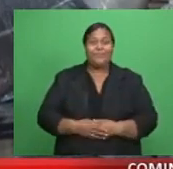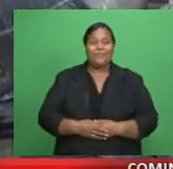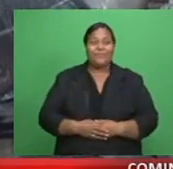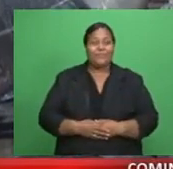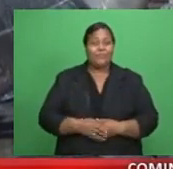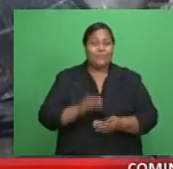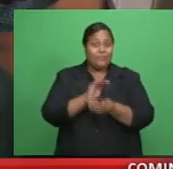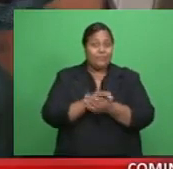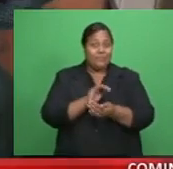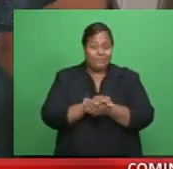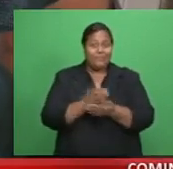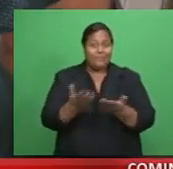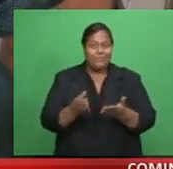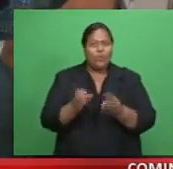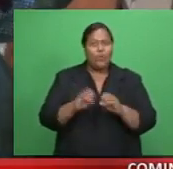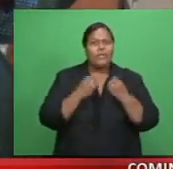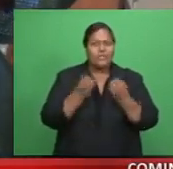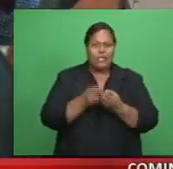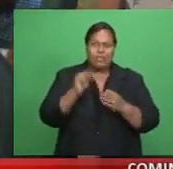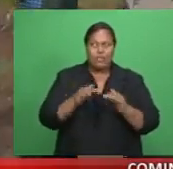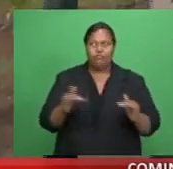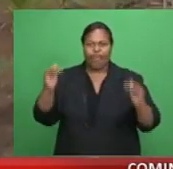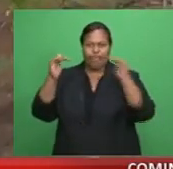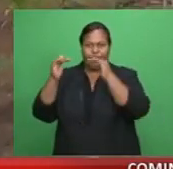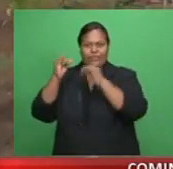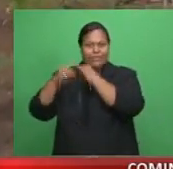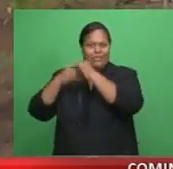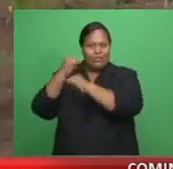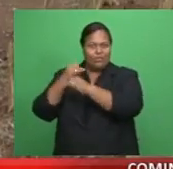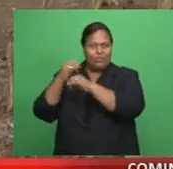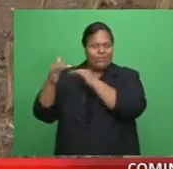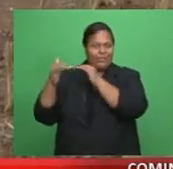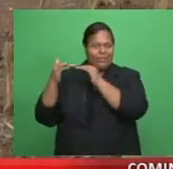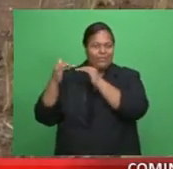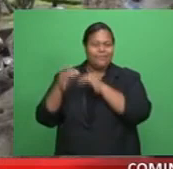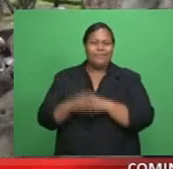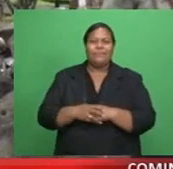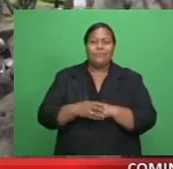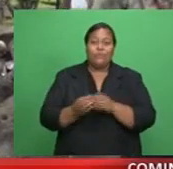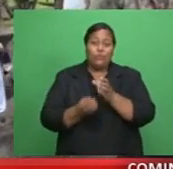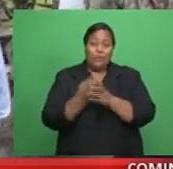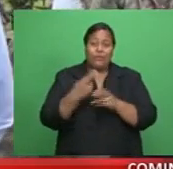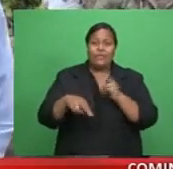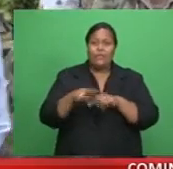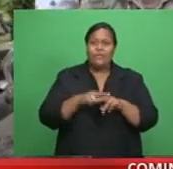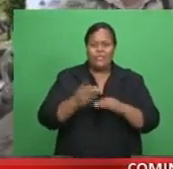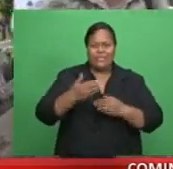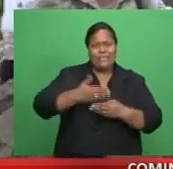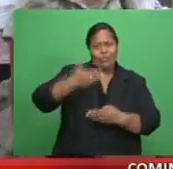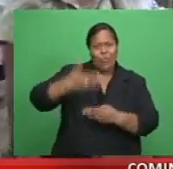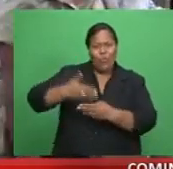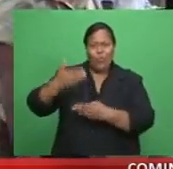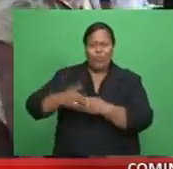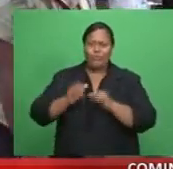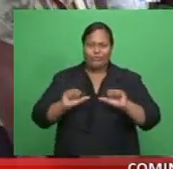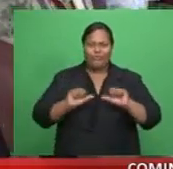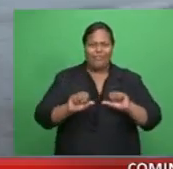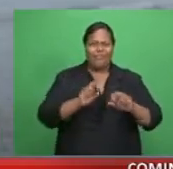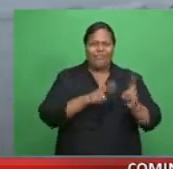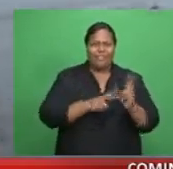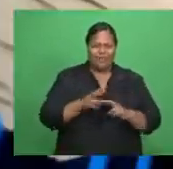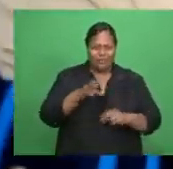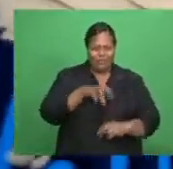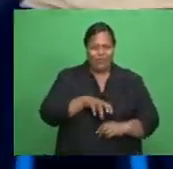cover industry needs to meet international standards. And in growing Fiji, hybrid seawalls to protect village. Stay with